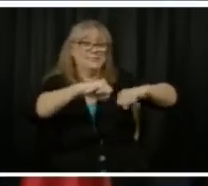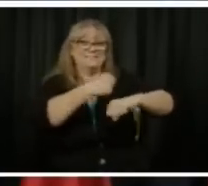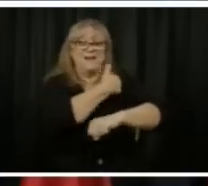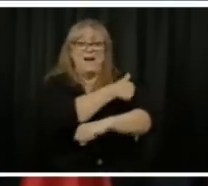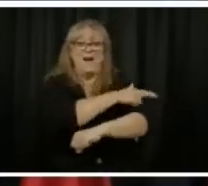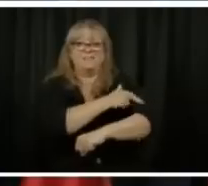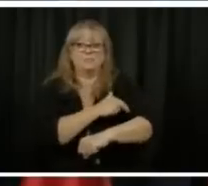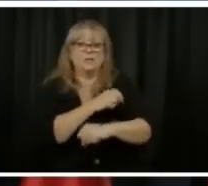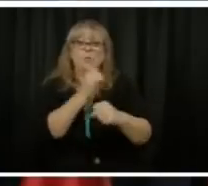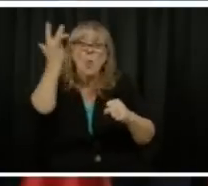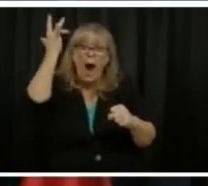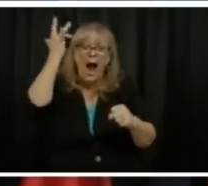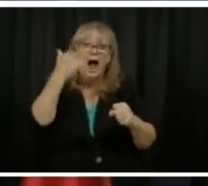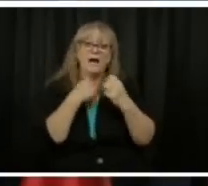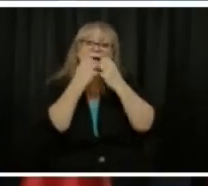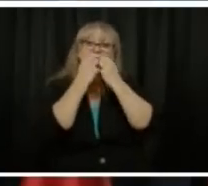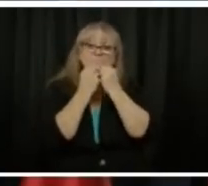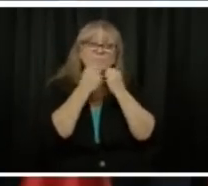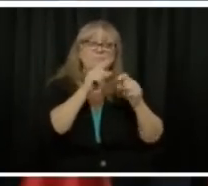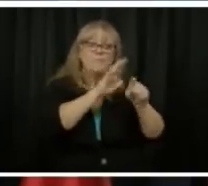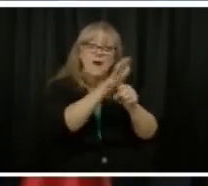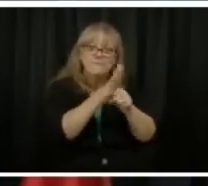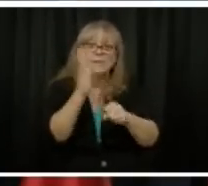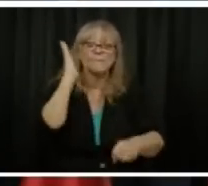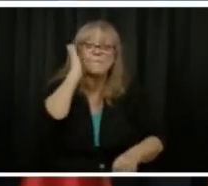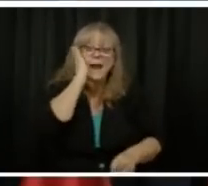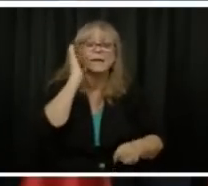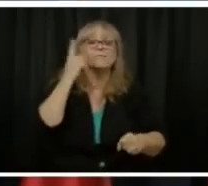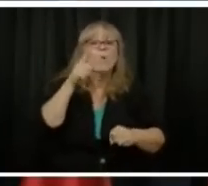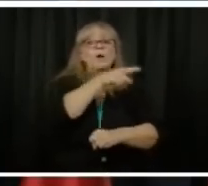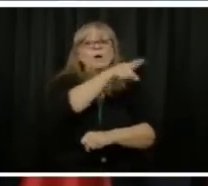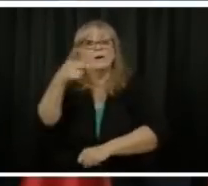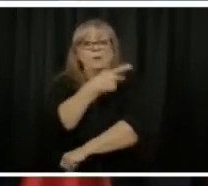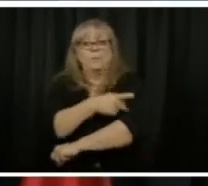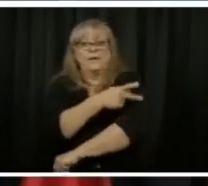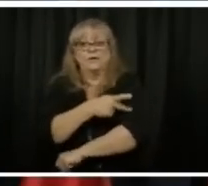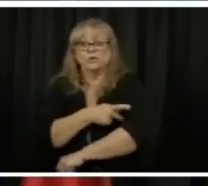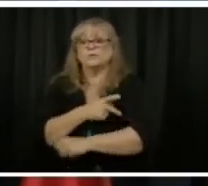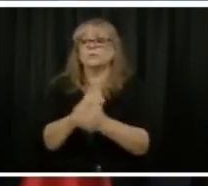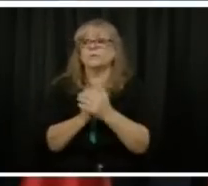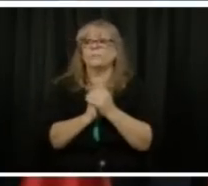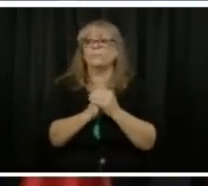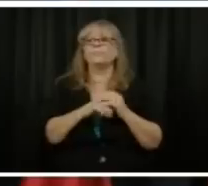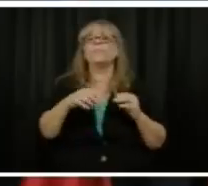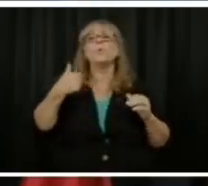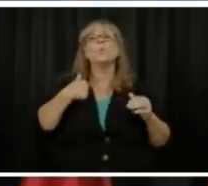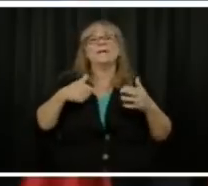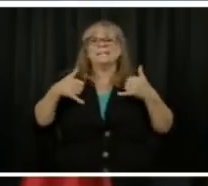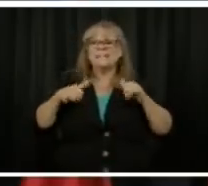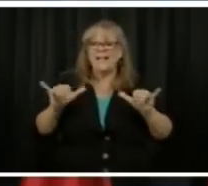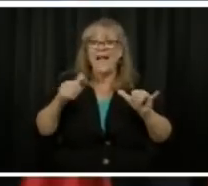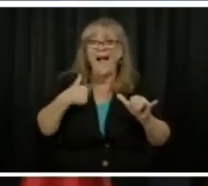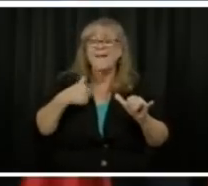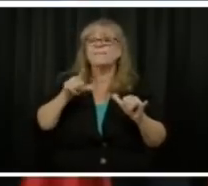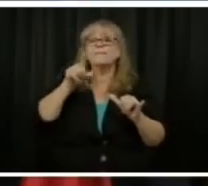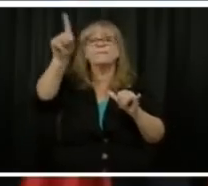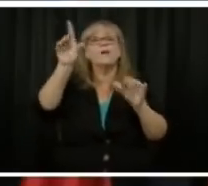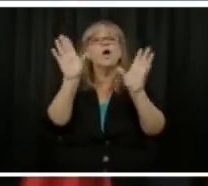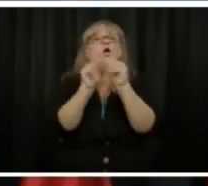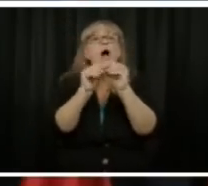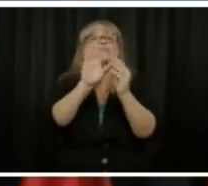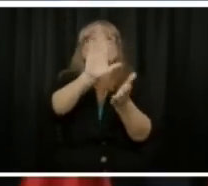preparing alternative care sites, like at the convention center, and we have adopted potential crisis standards